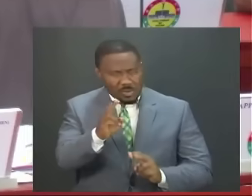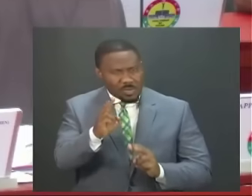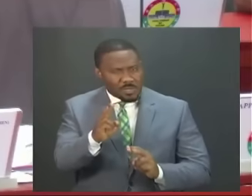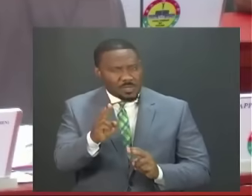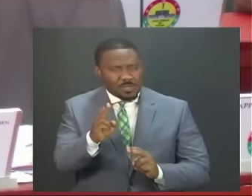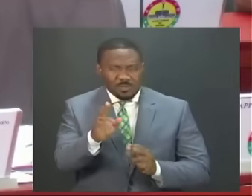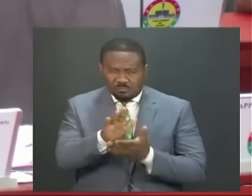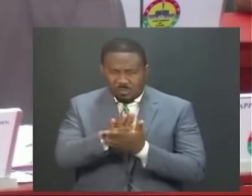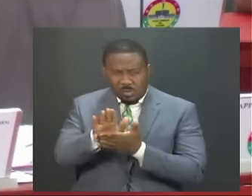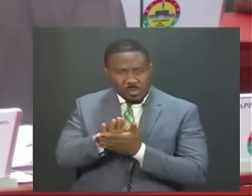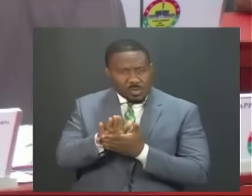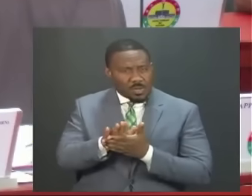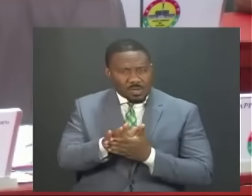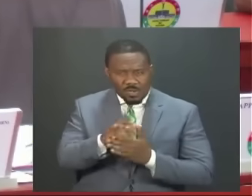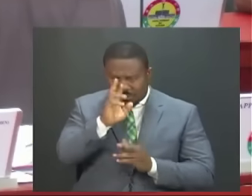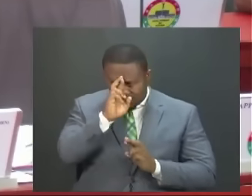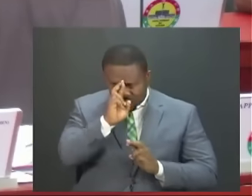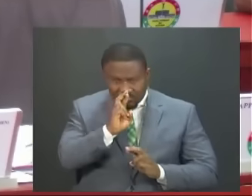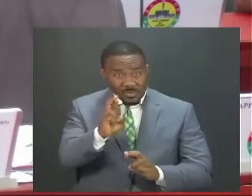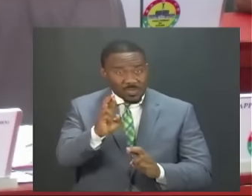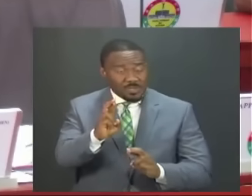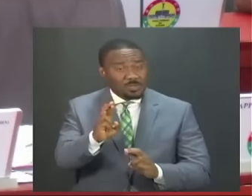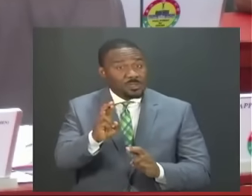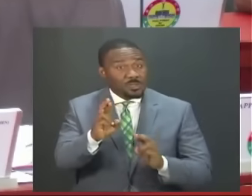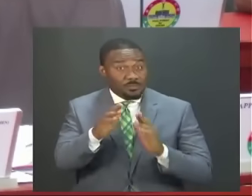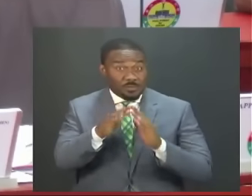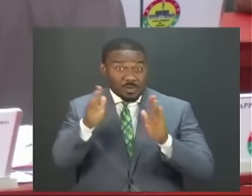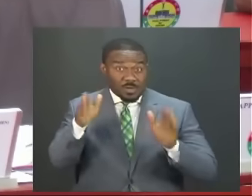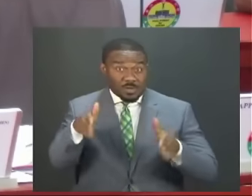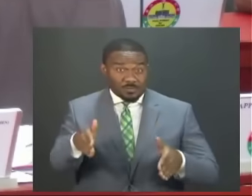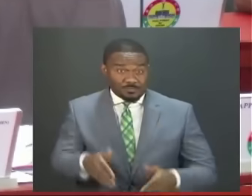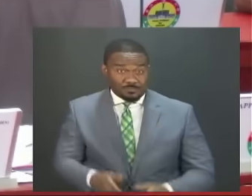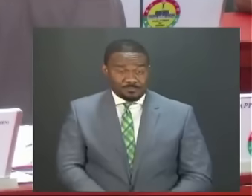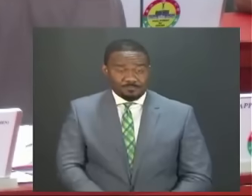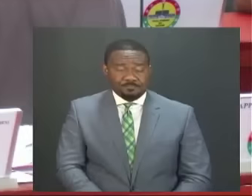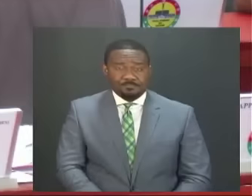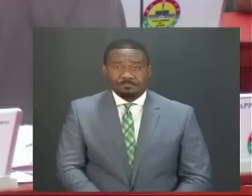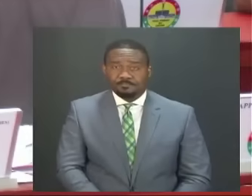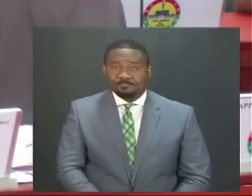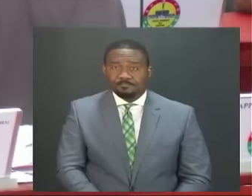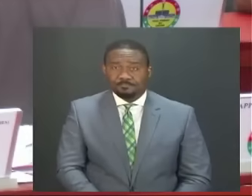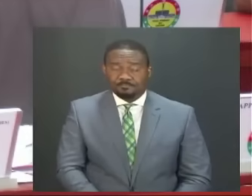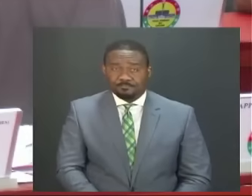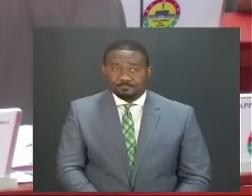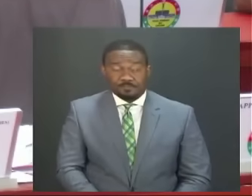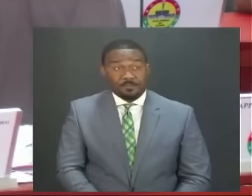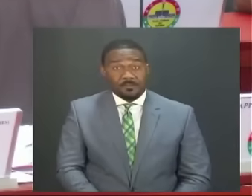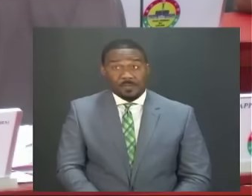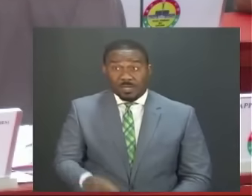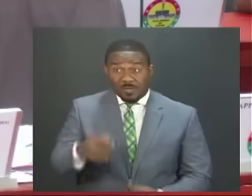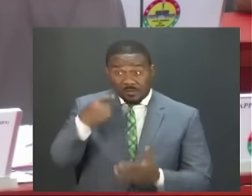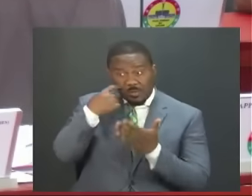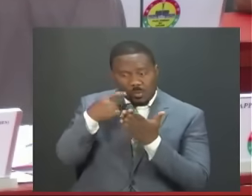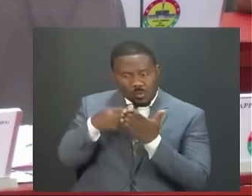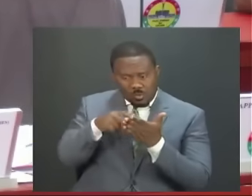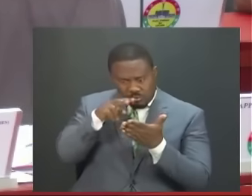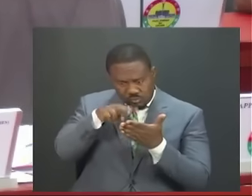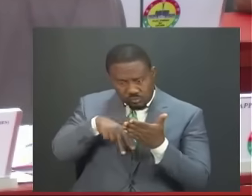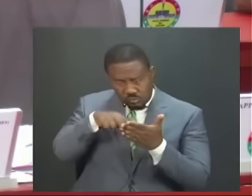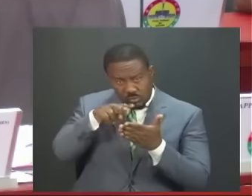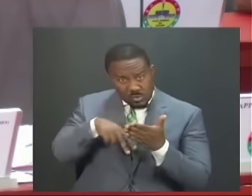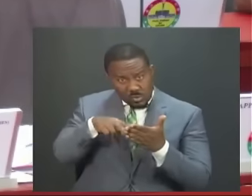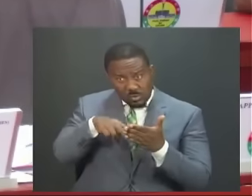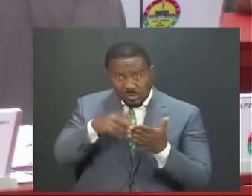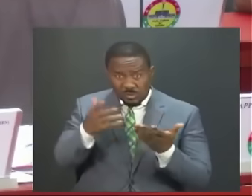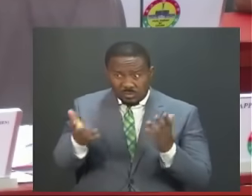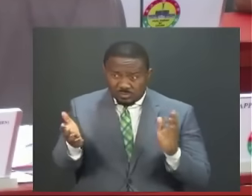of the house. Mr. Speaker, if you read this provision in conjunction